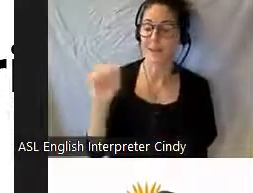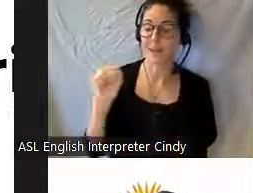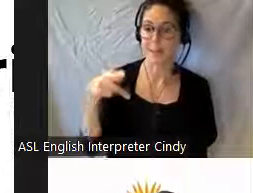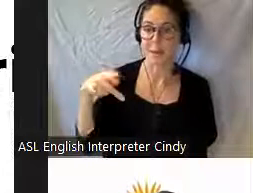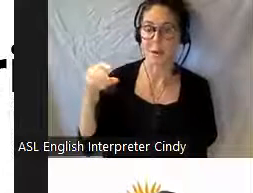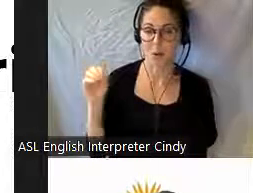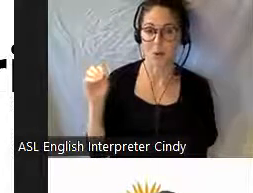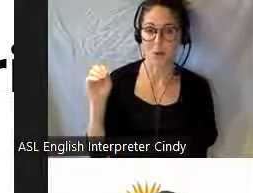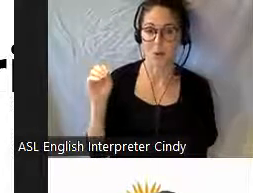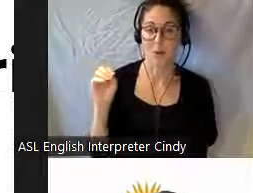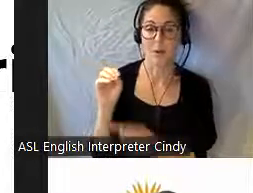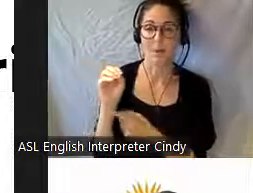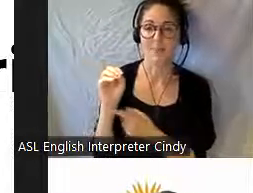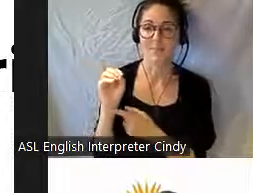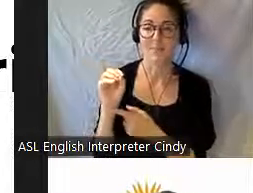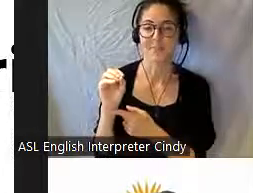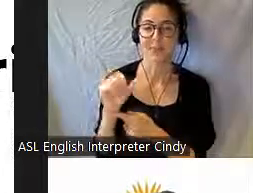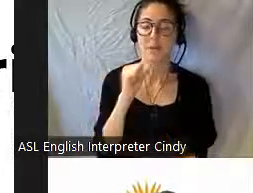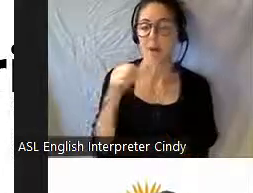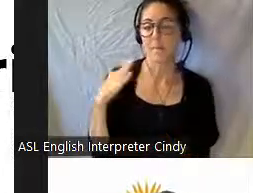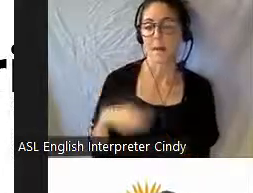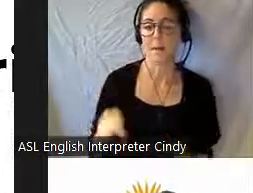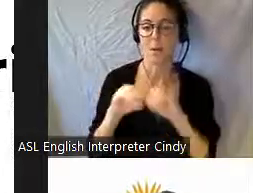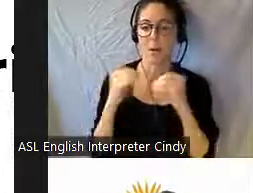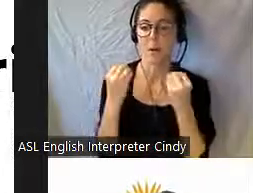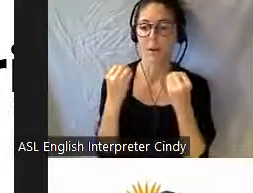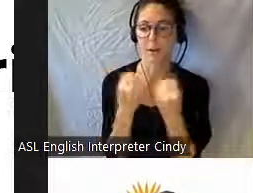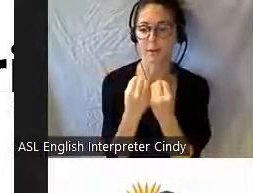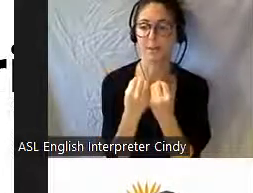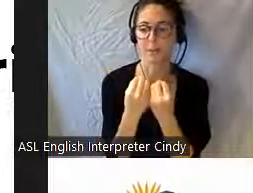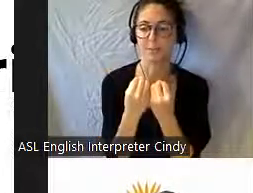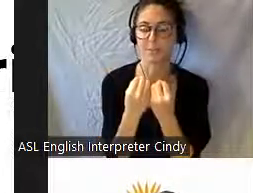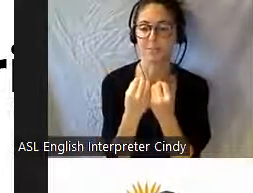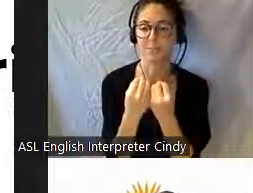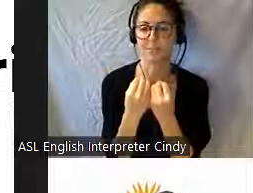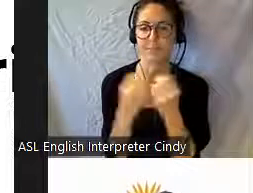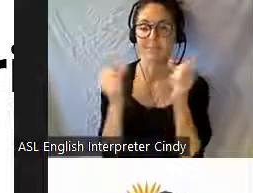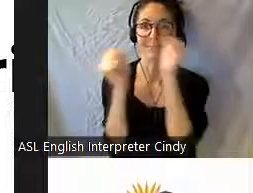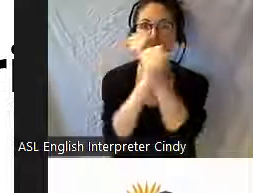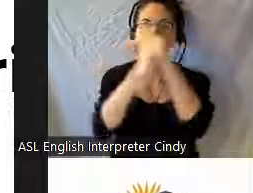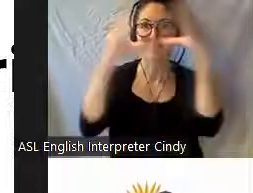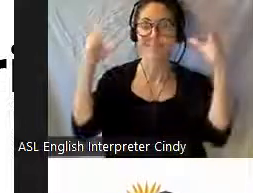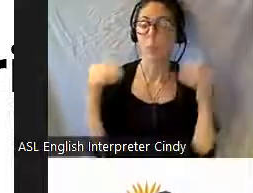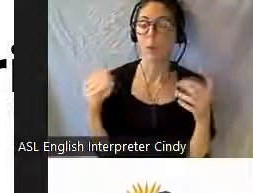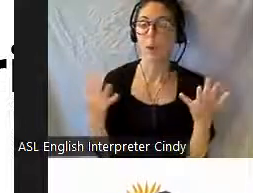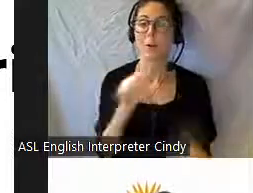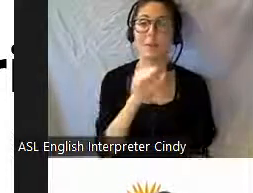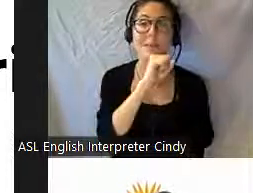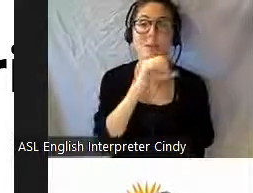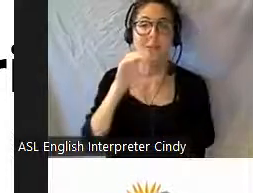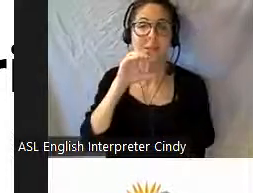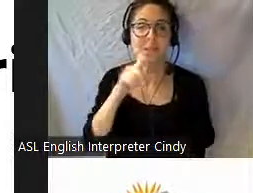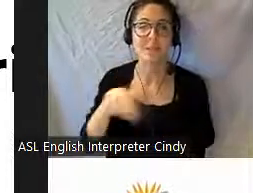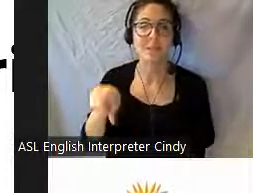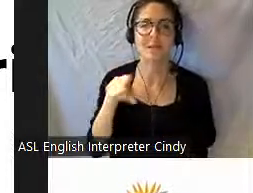Ontario is a nonprofit organization where we envision seniors to be free from abuse,